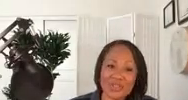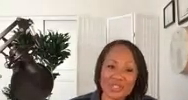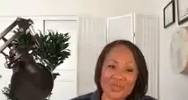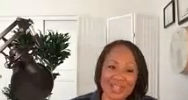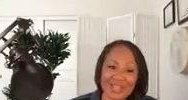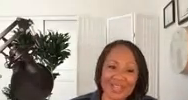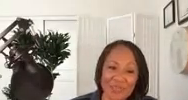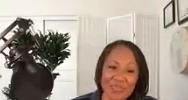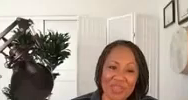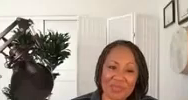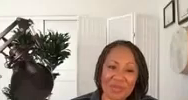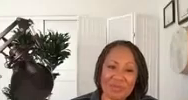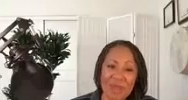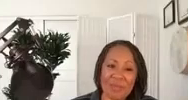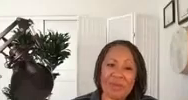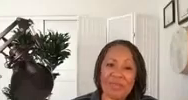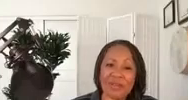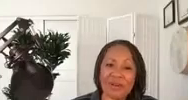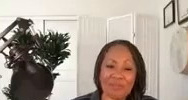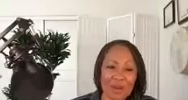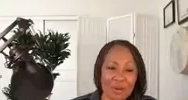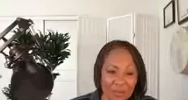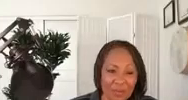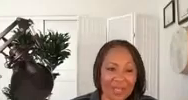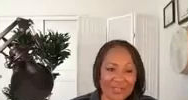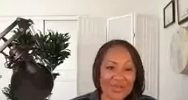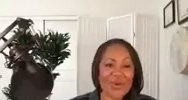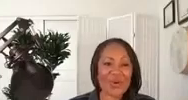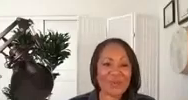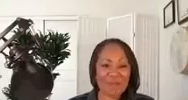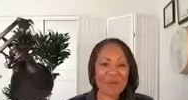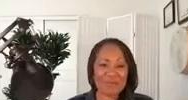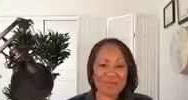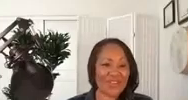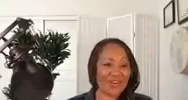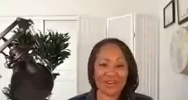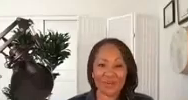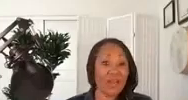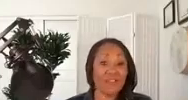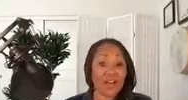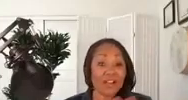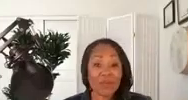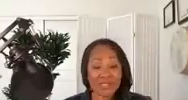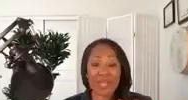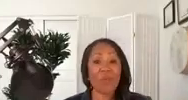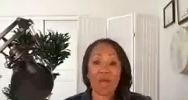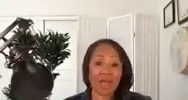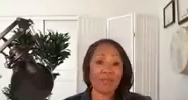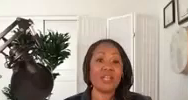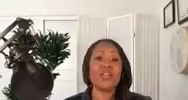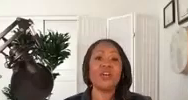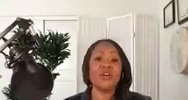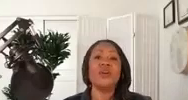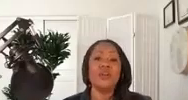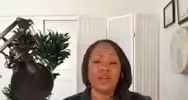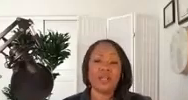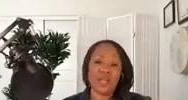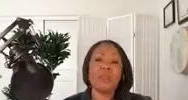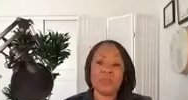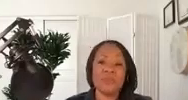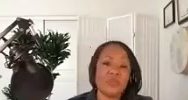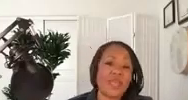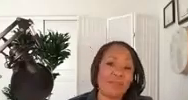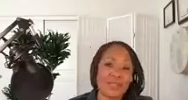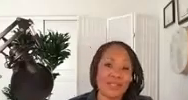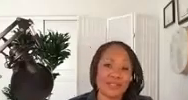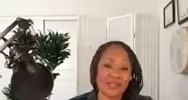co-author, so I can help them pop up their PowerPoints or pop up their whatever elements they want. I'm going to help